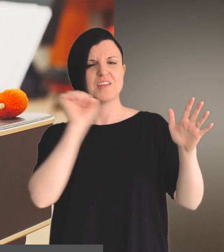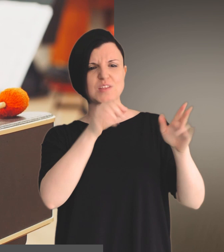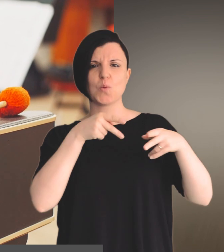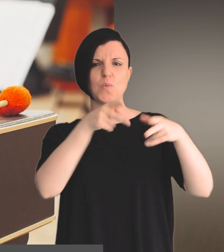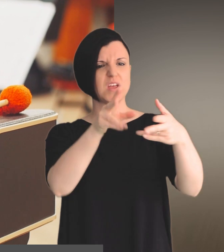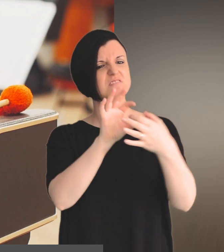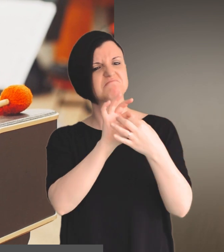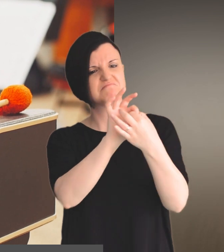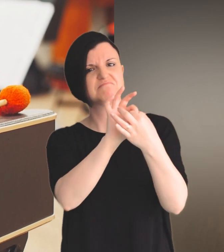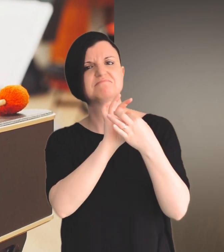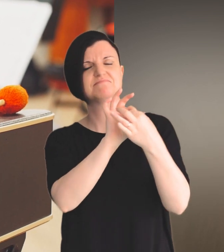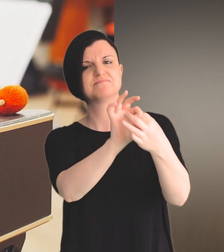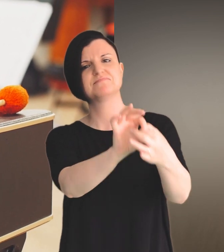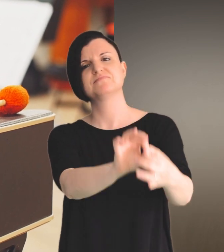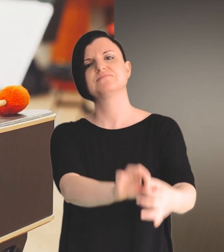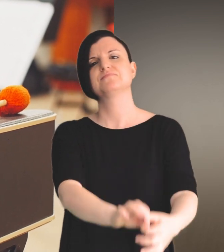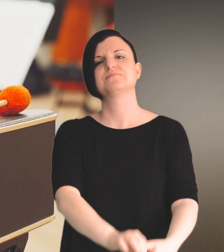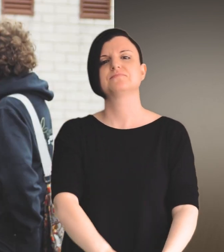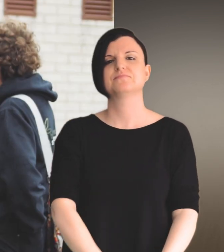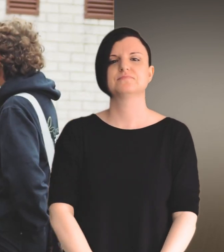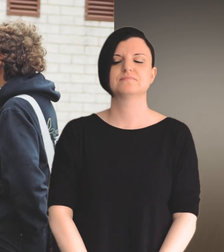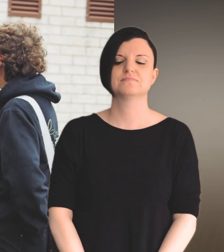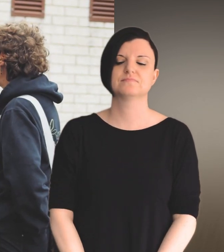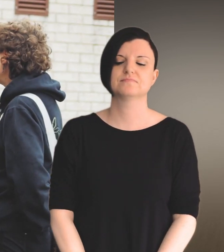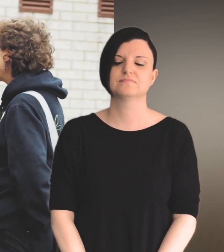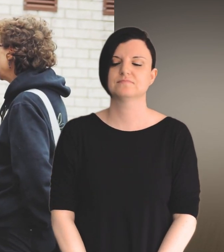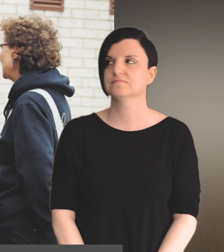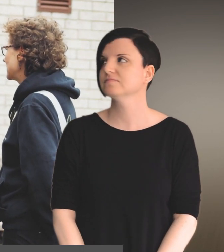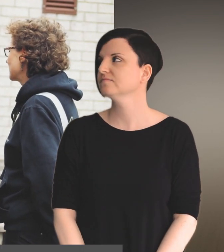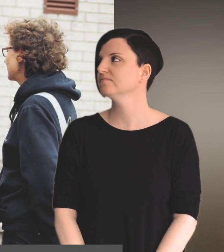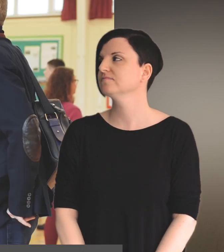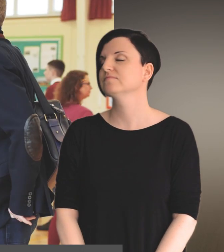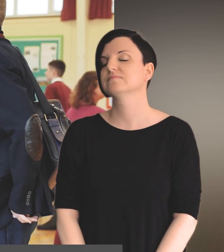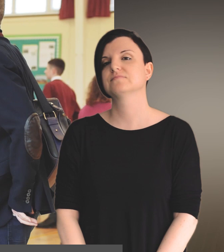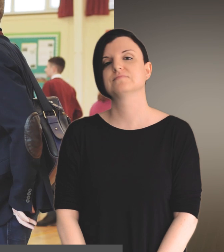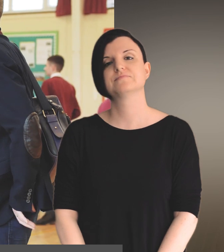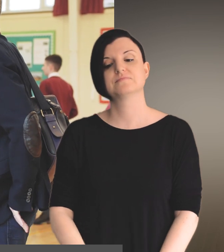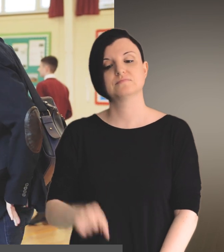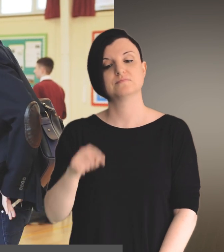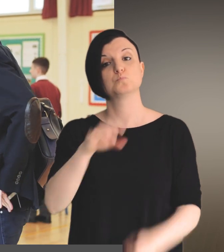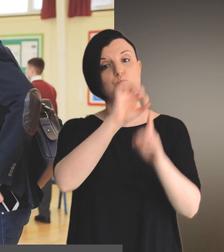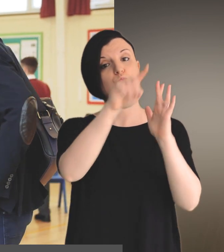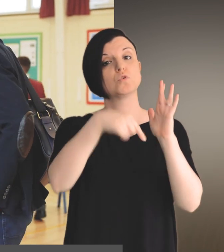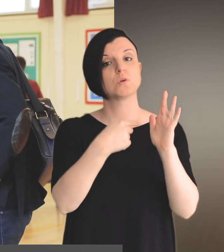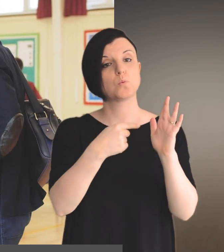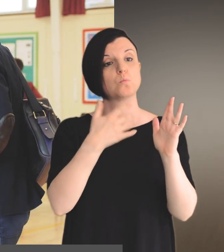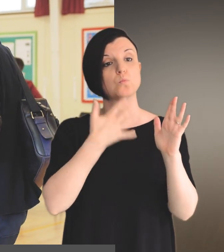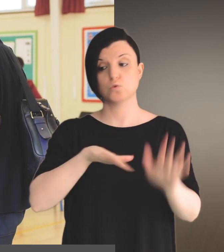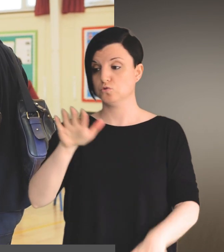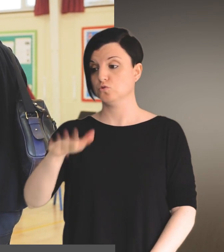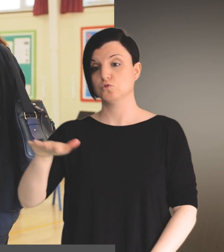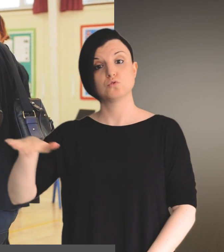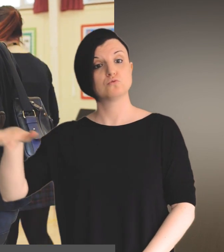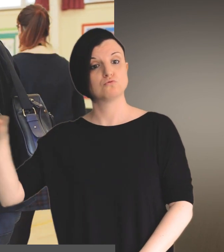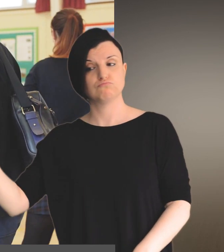bits in the music to help each other out. Alison Holmes, BSO Participate Coordinator. Part of what we really wanted to do was go and see